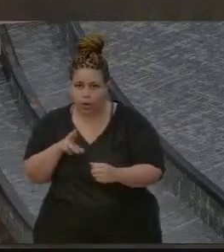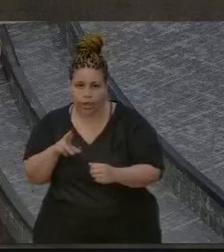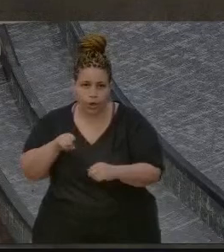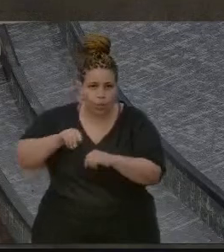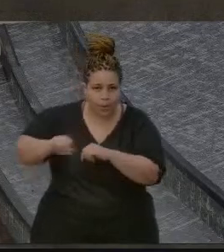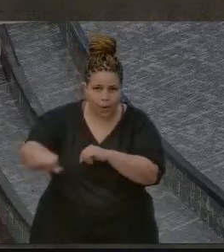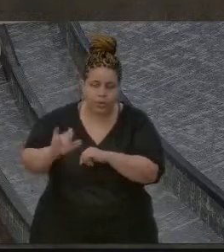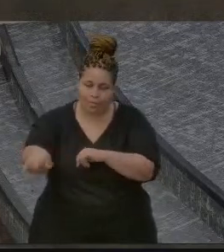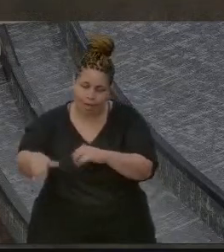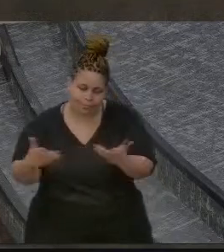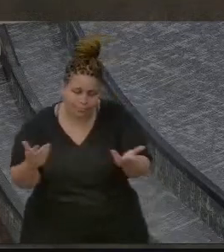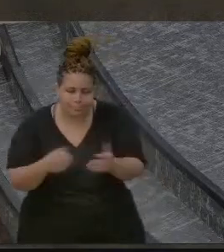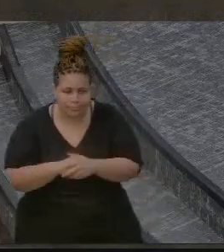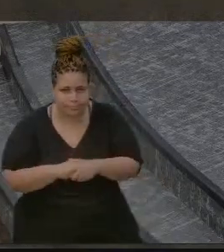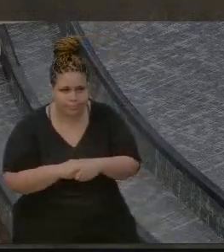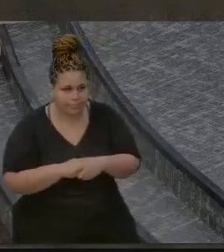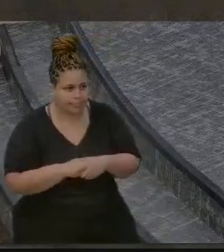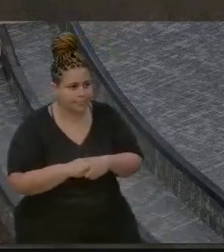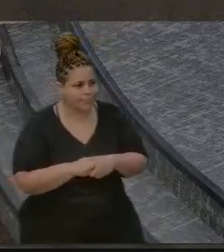I'm smart.